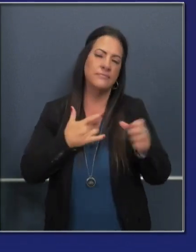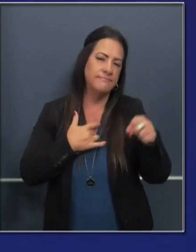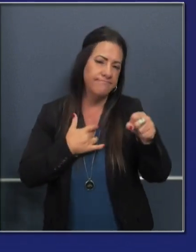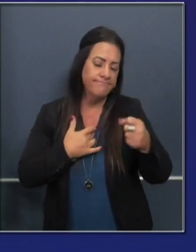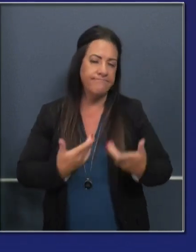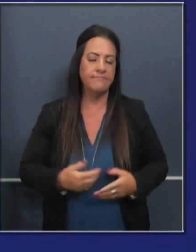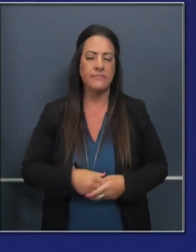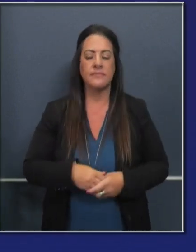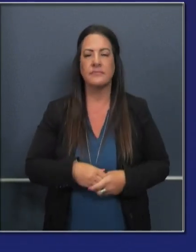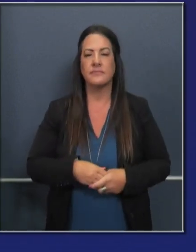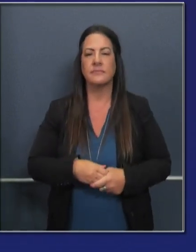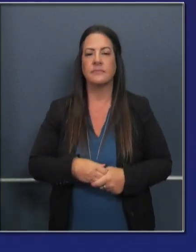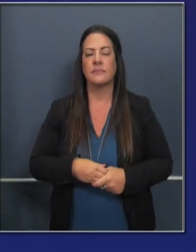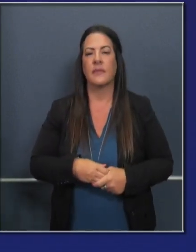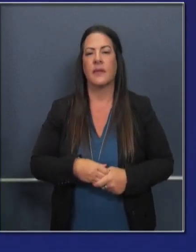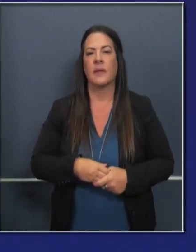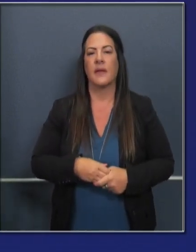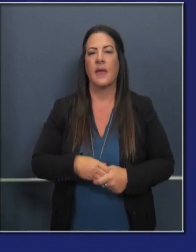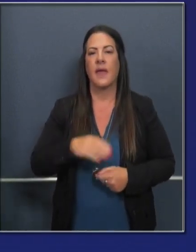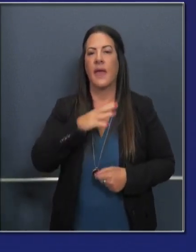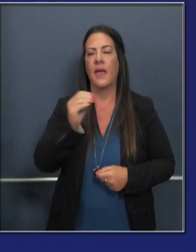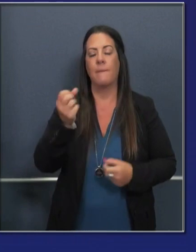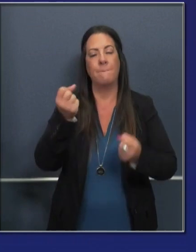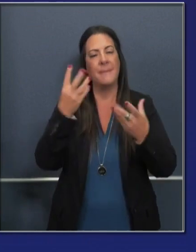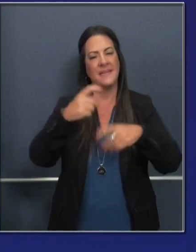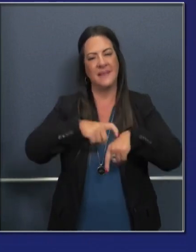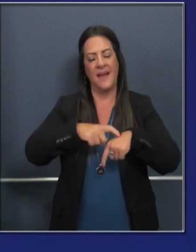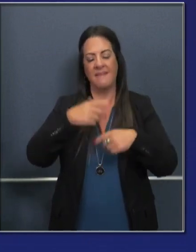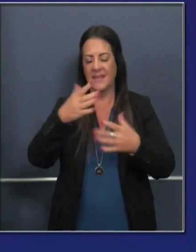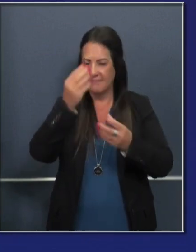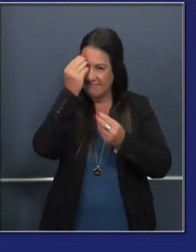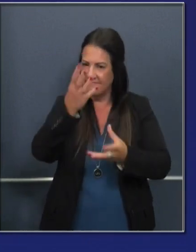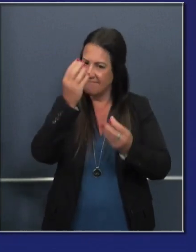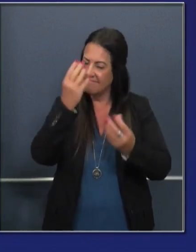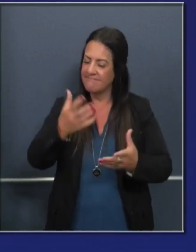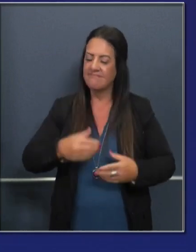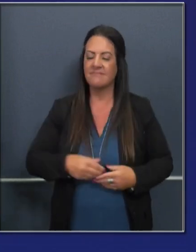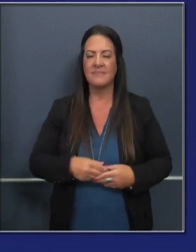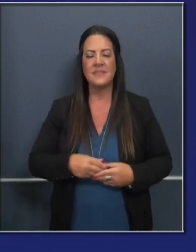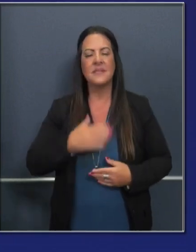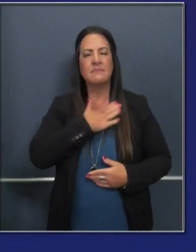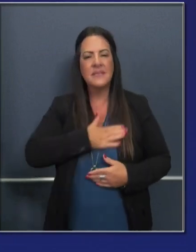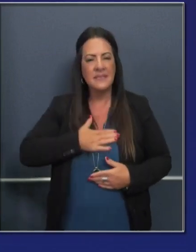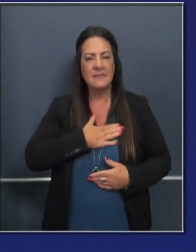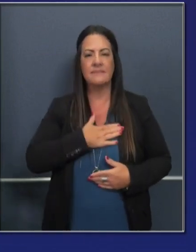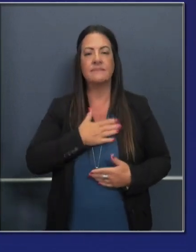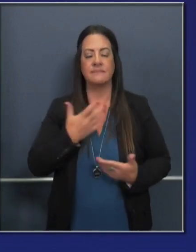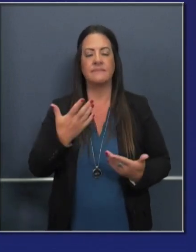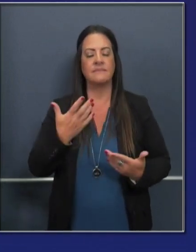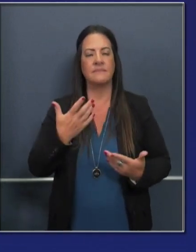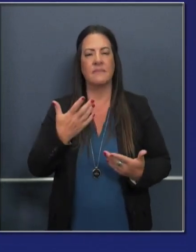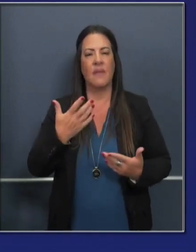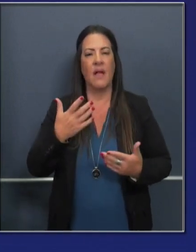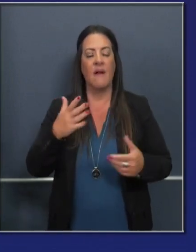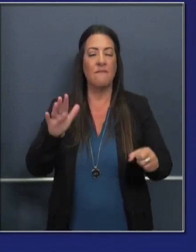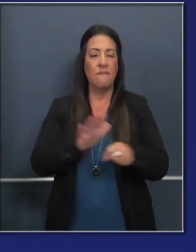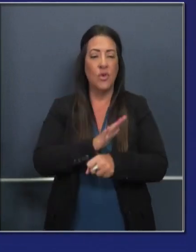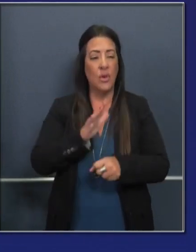we mark, as we've made this point on multiple occasions, consideration above all else to the total number